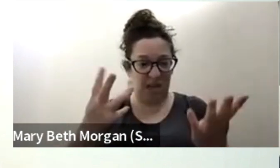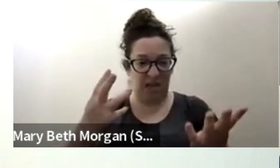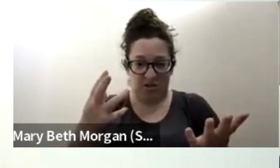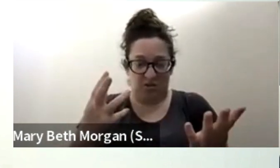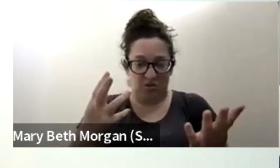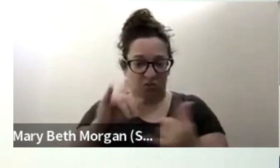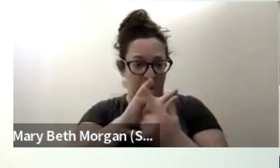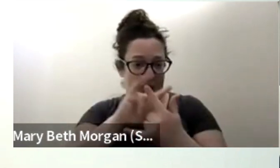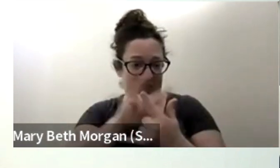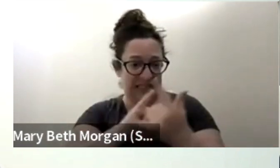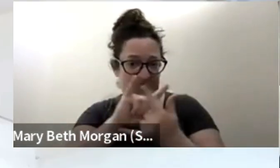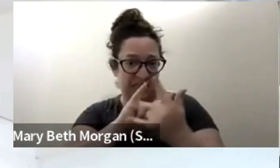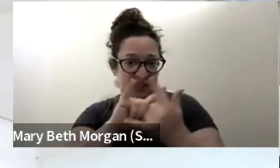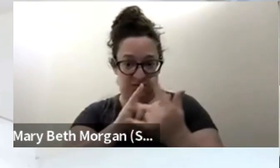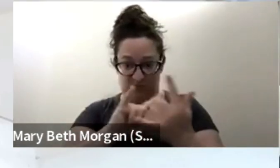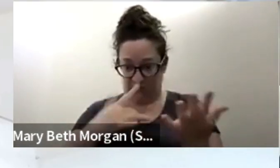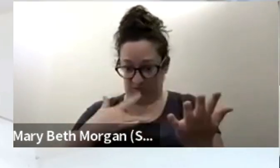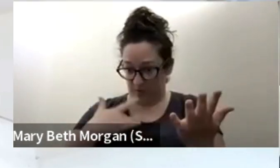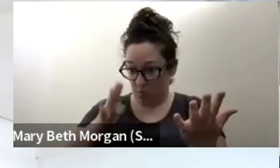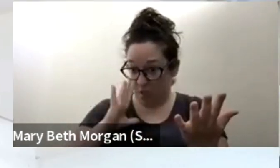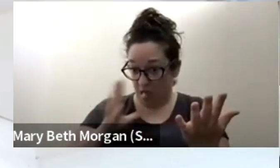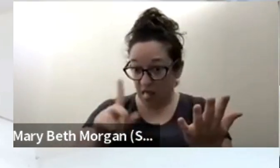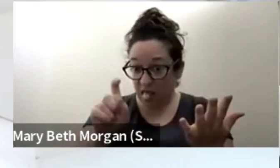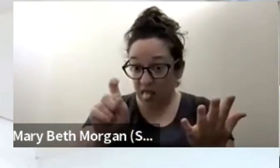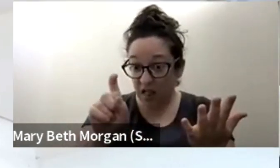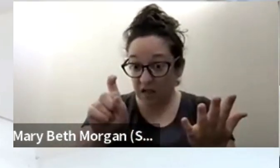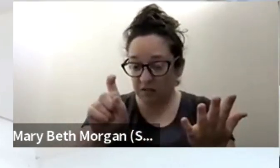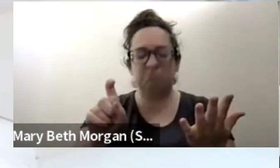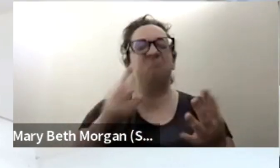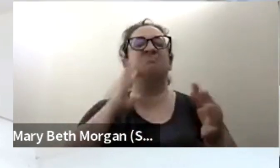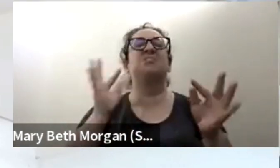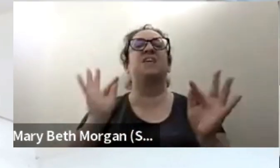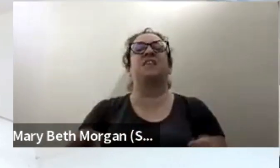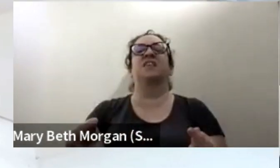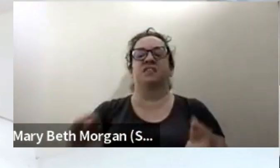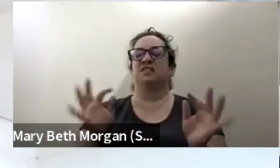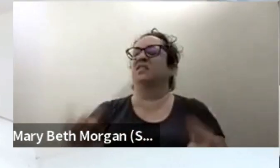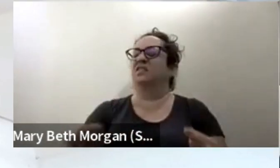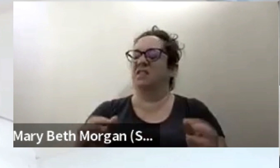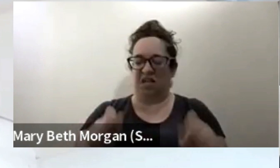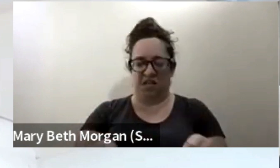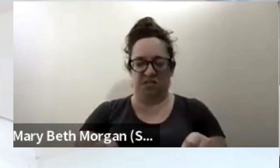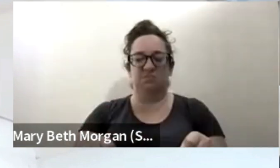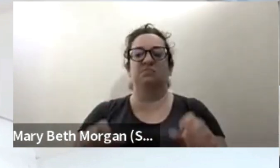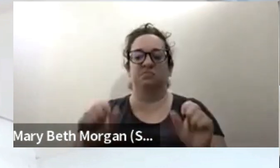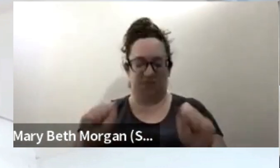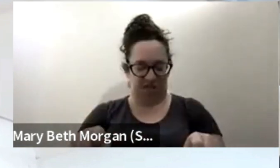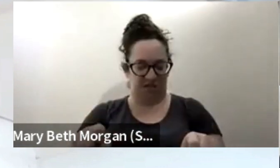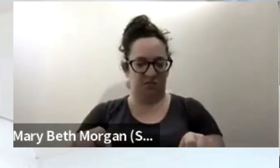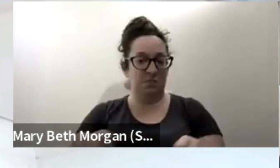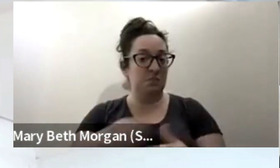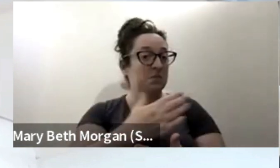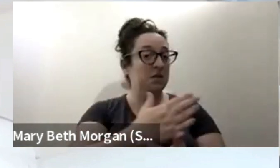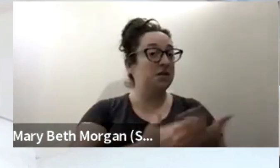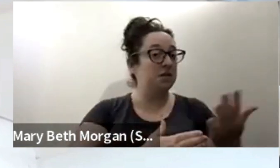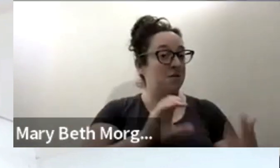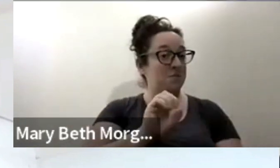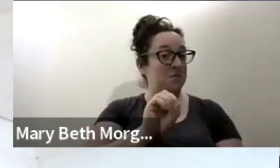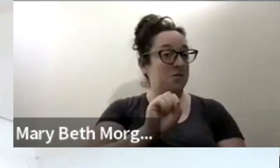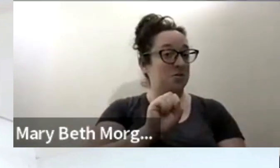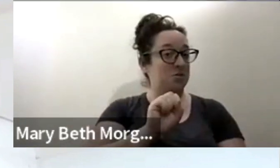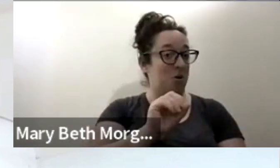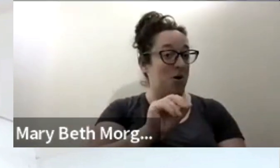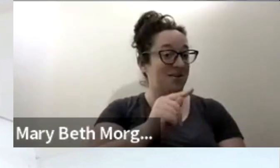in certain plays to kind of. I think we absolutely can. Yes. Right. I mean, some sonnets are startlingly